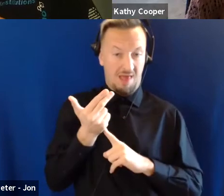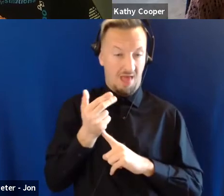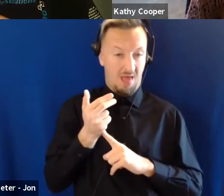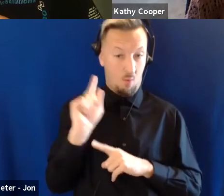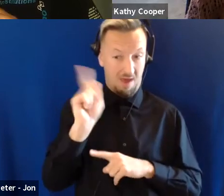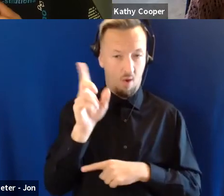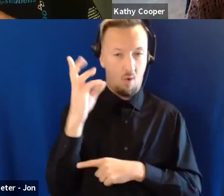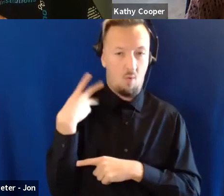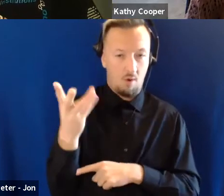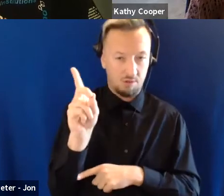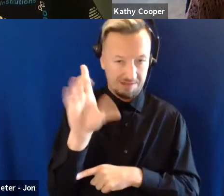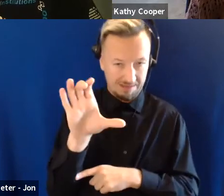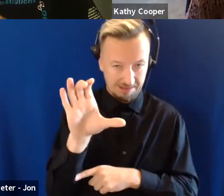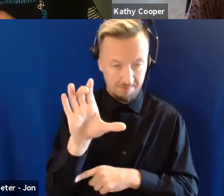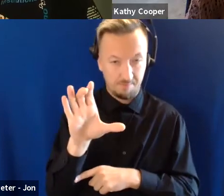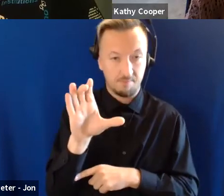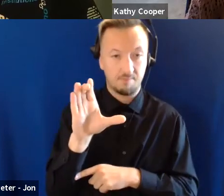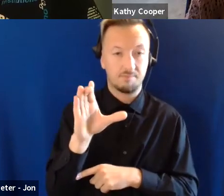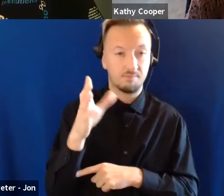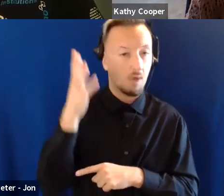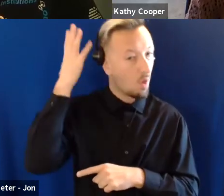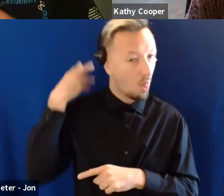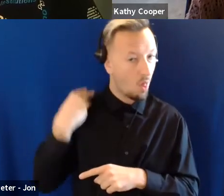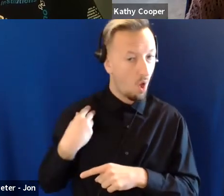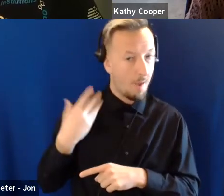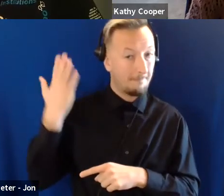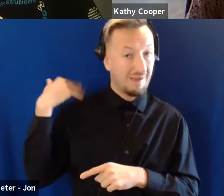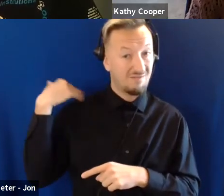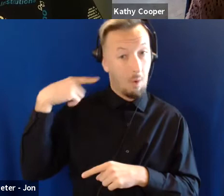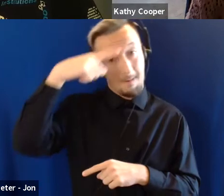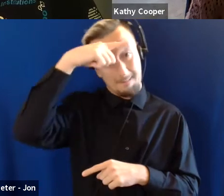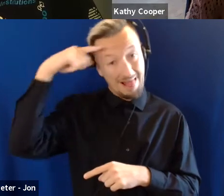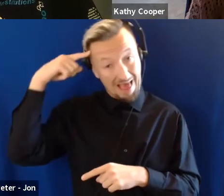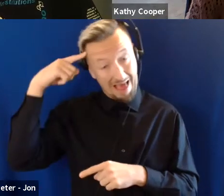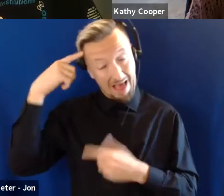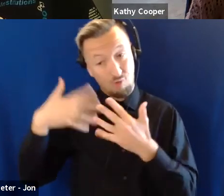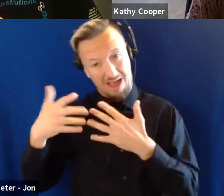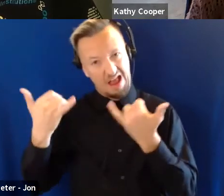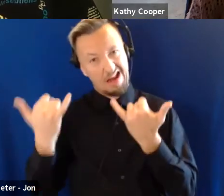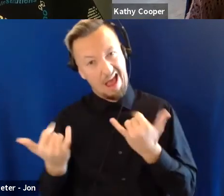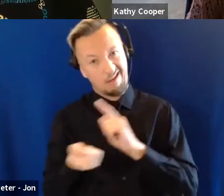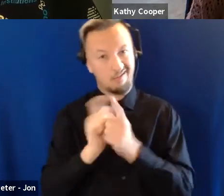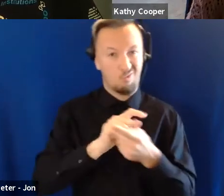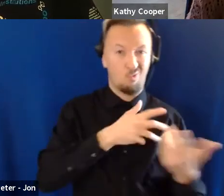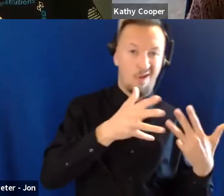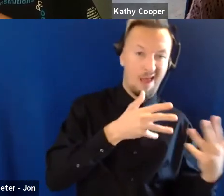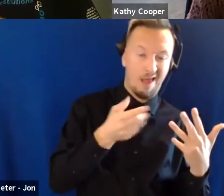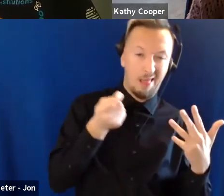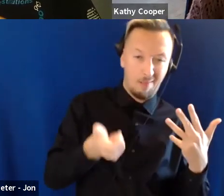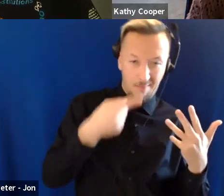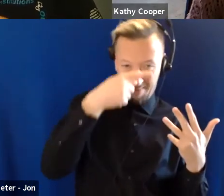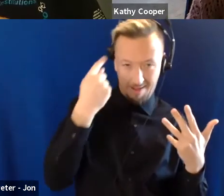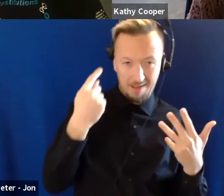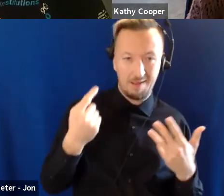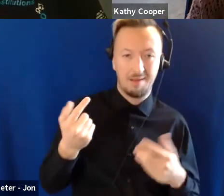DC. I have long hair that used to be black with gray, but now is gray with black. After 17 years